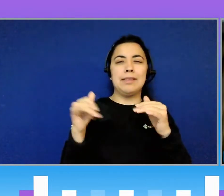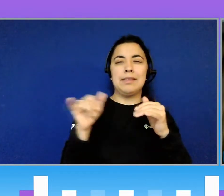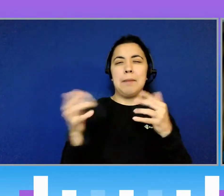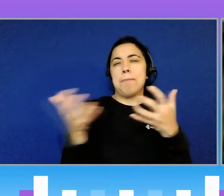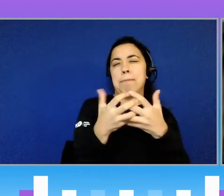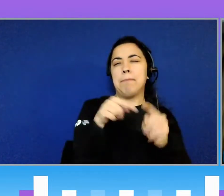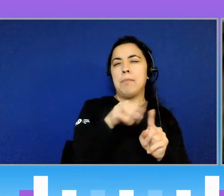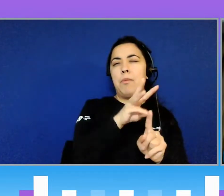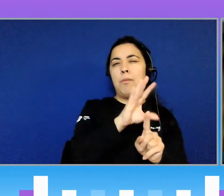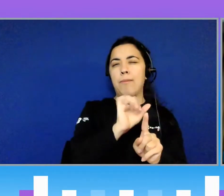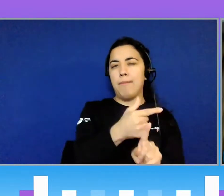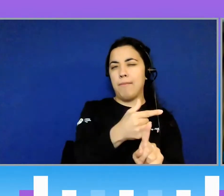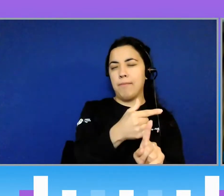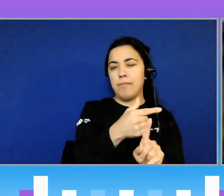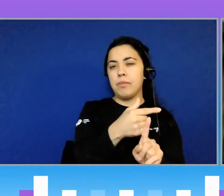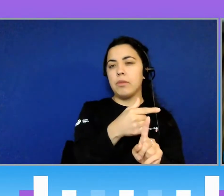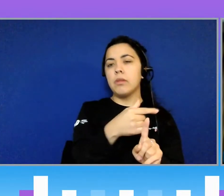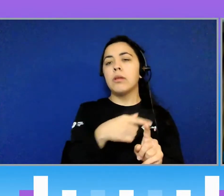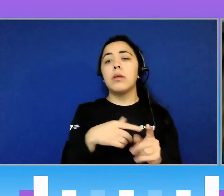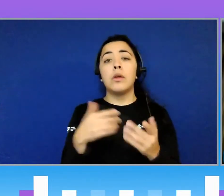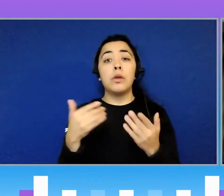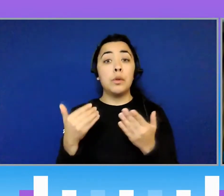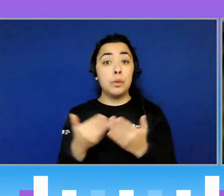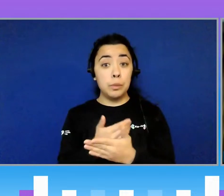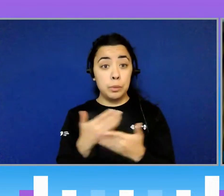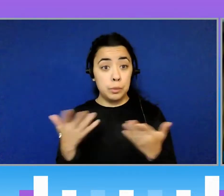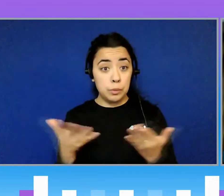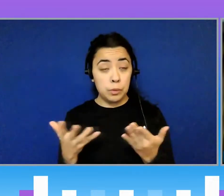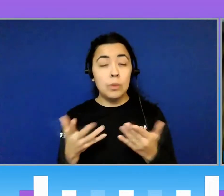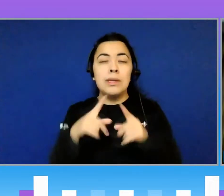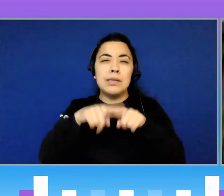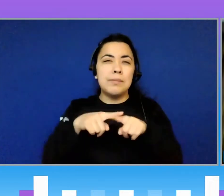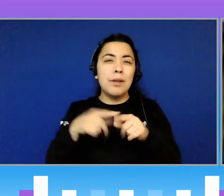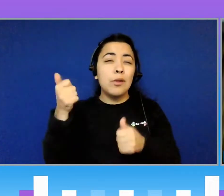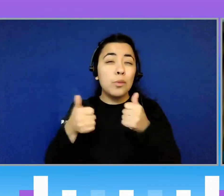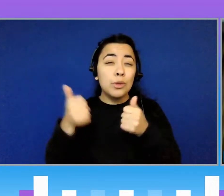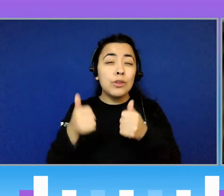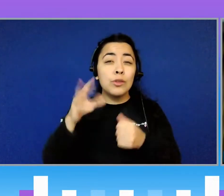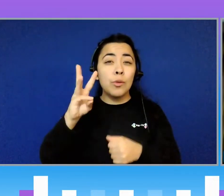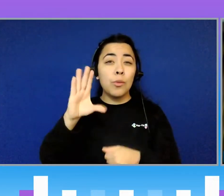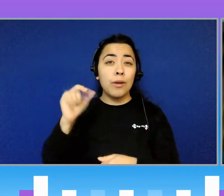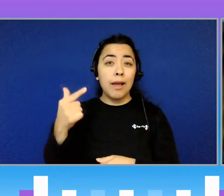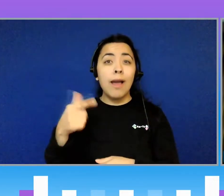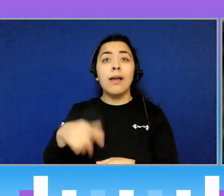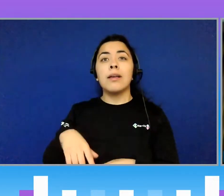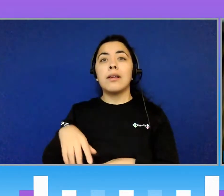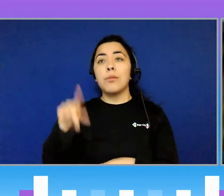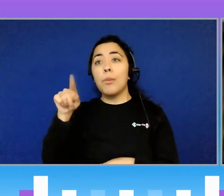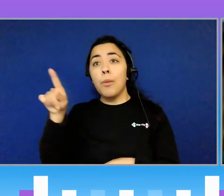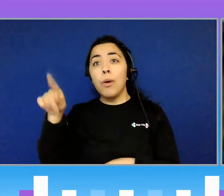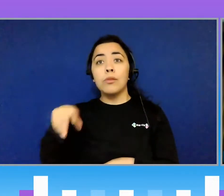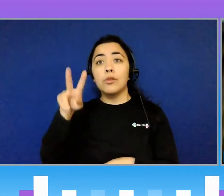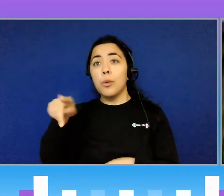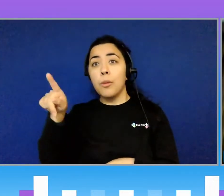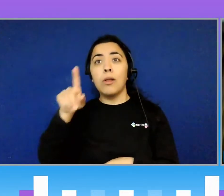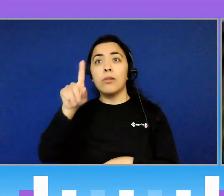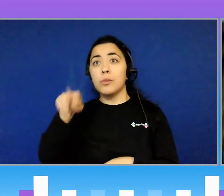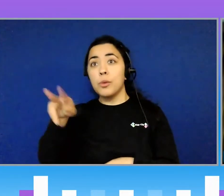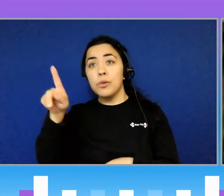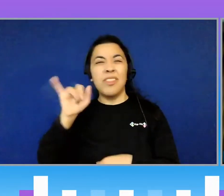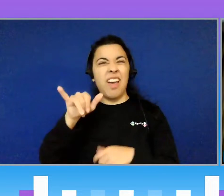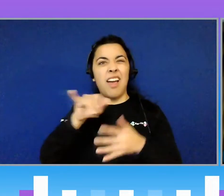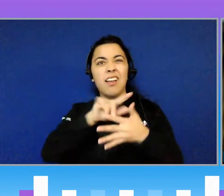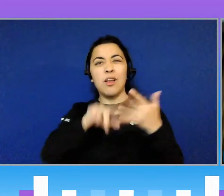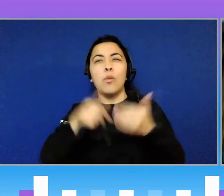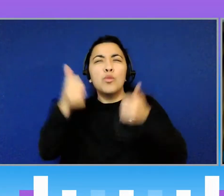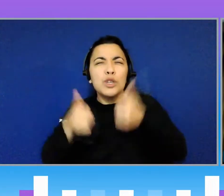be new is that depends on which version of WCAG it will be considered, but also